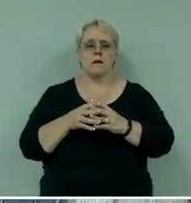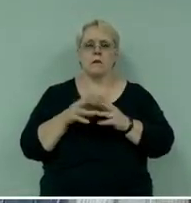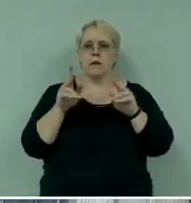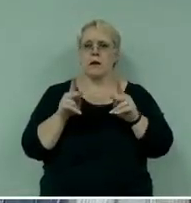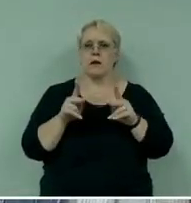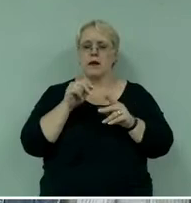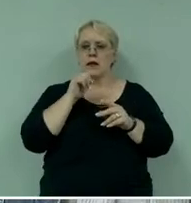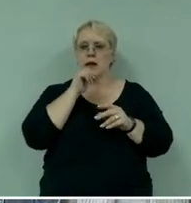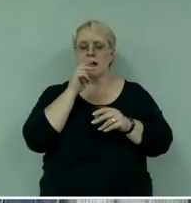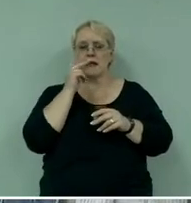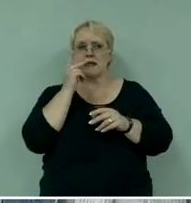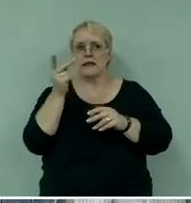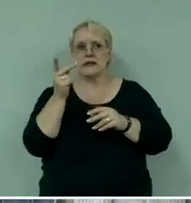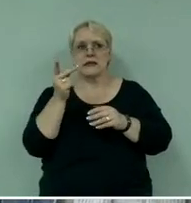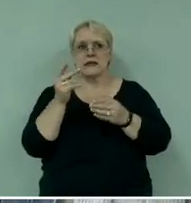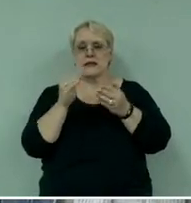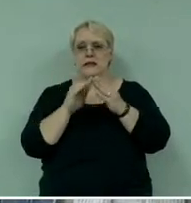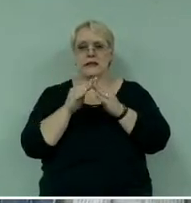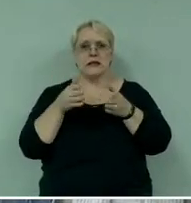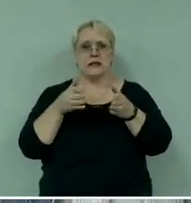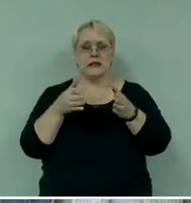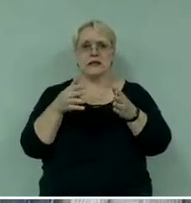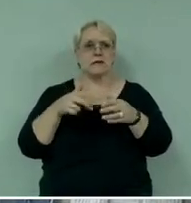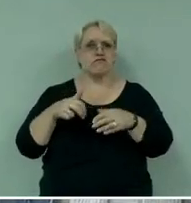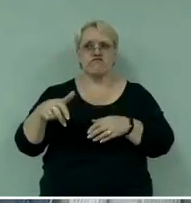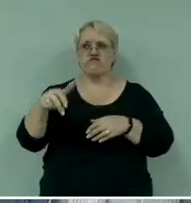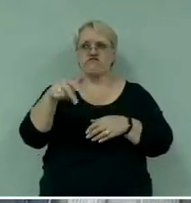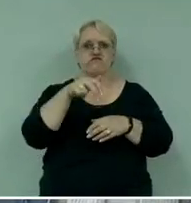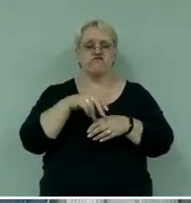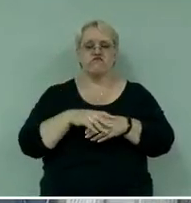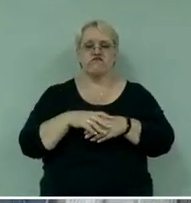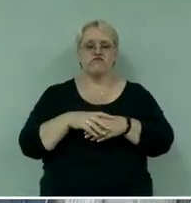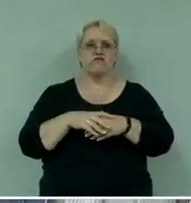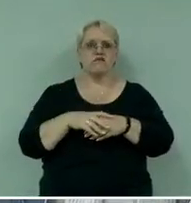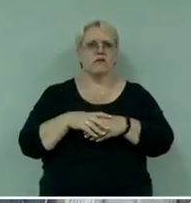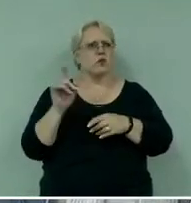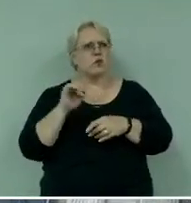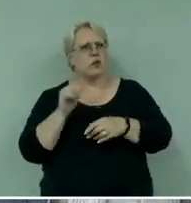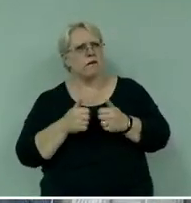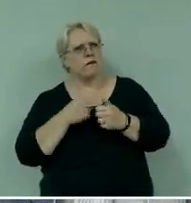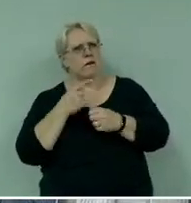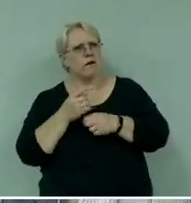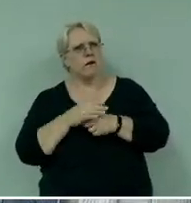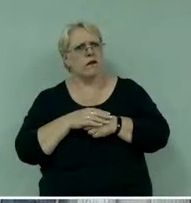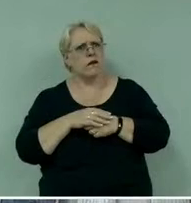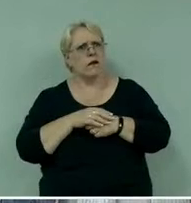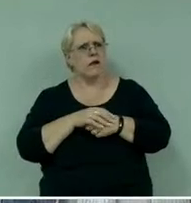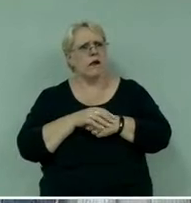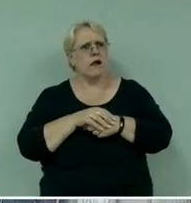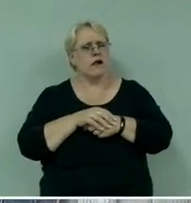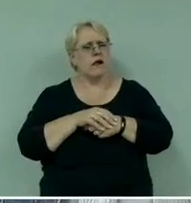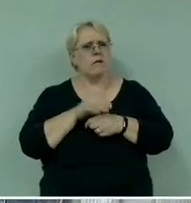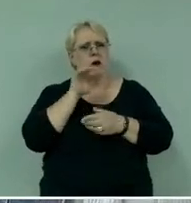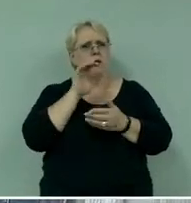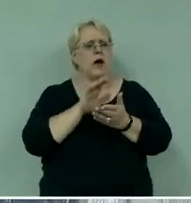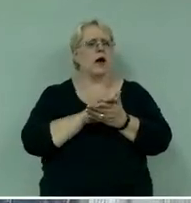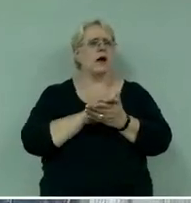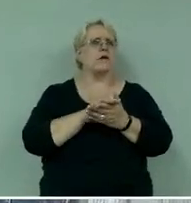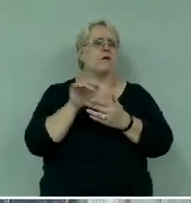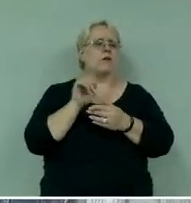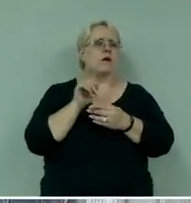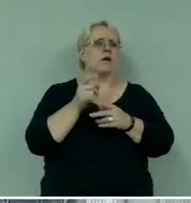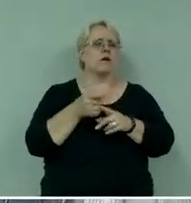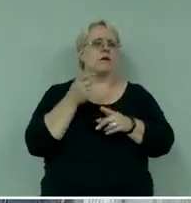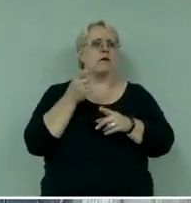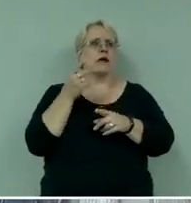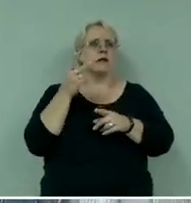Residents are not seen on city sidewalks anymore. Where do you live? My wife and I, where we came from,